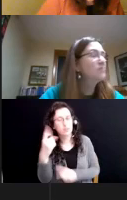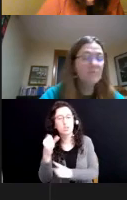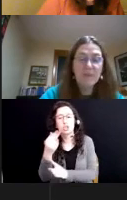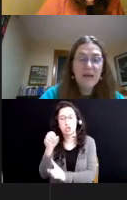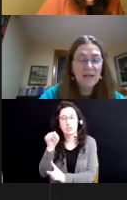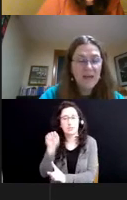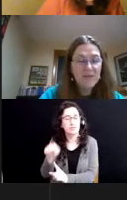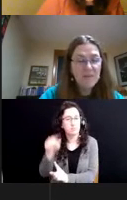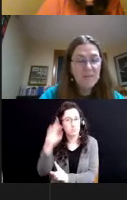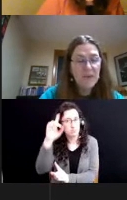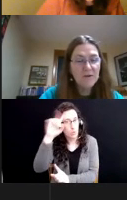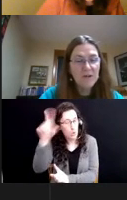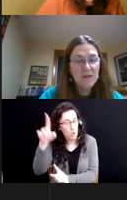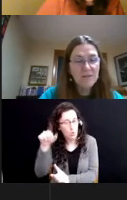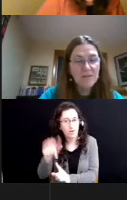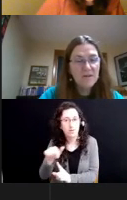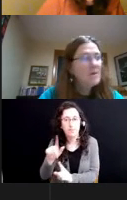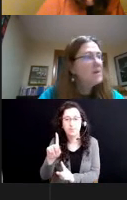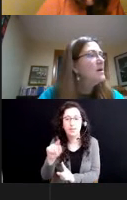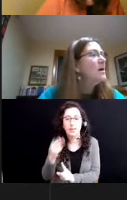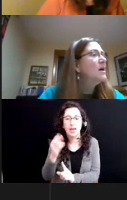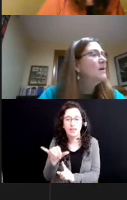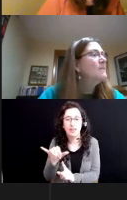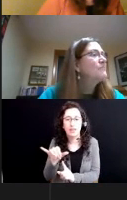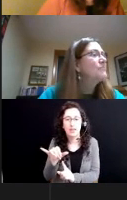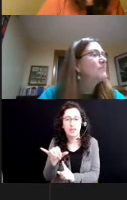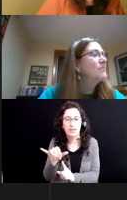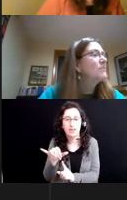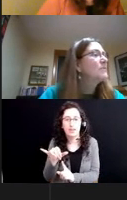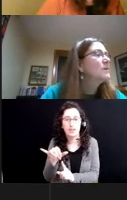just Kathy Pendergrass.